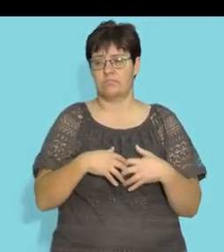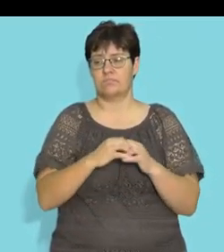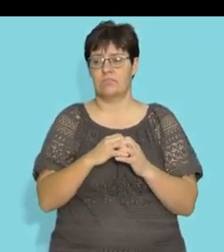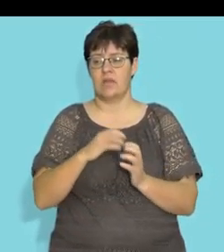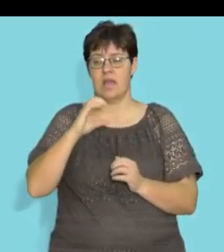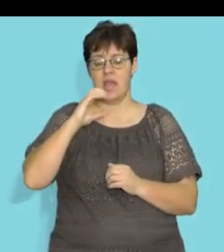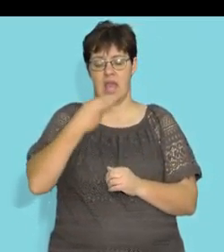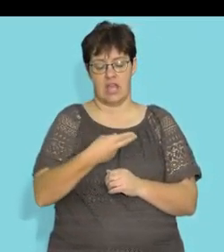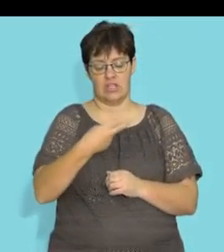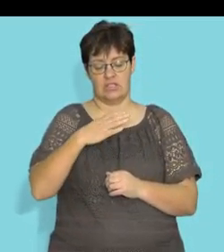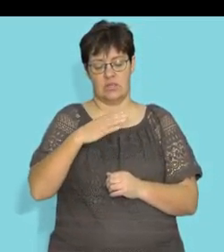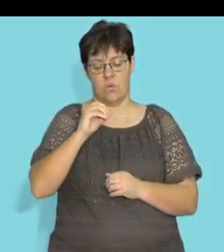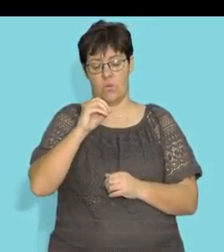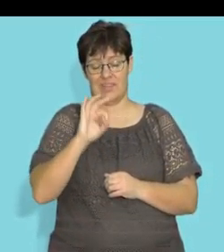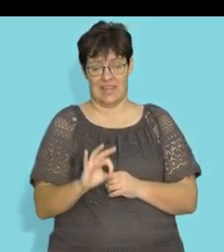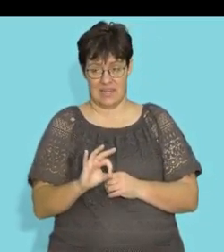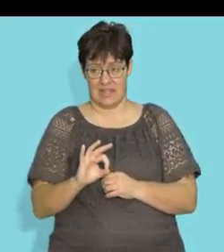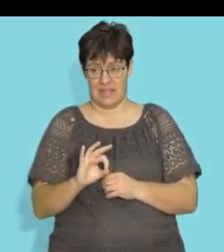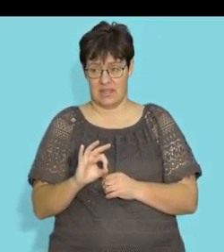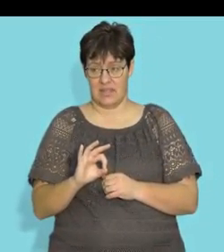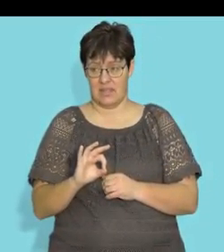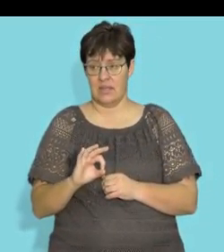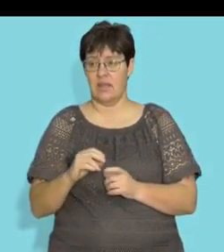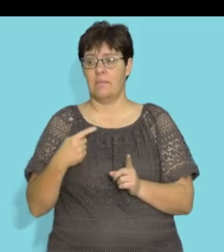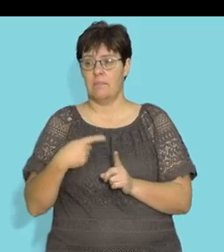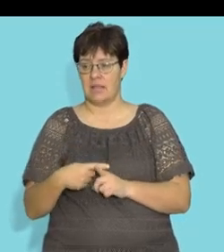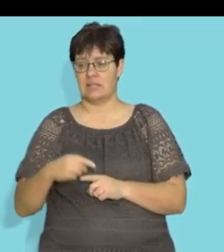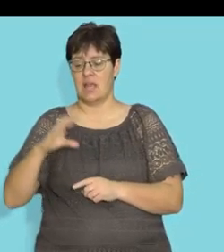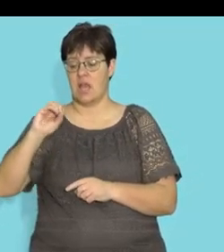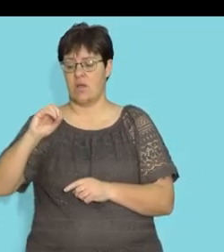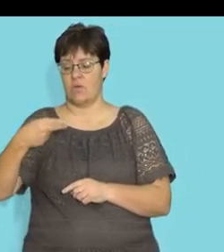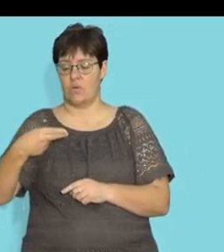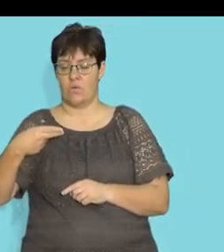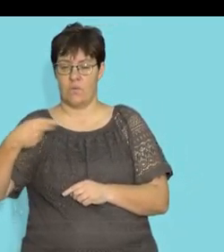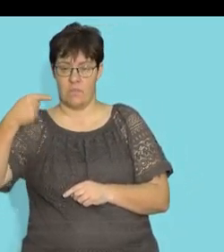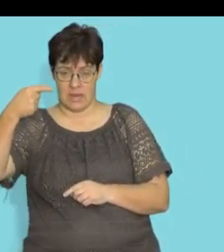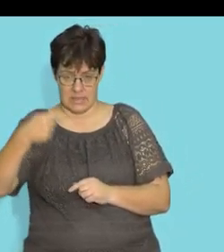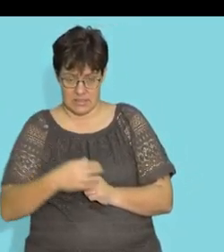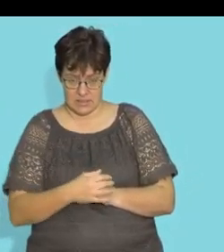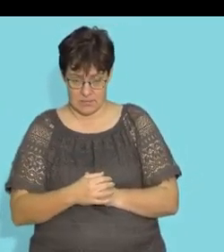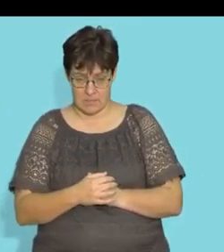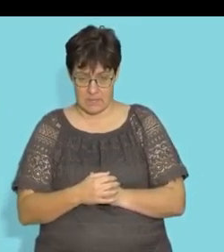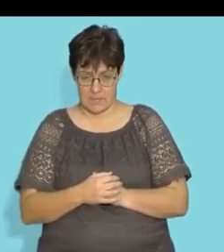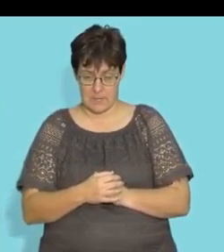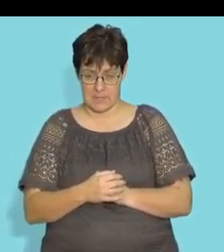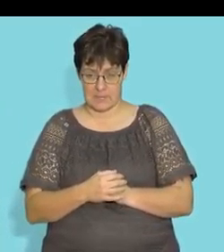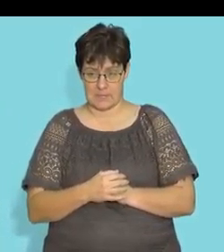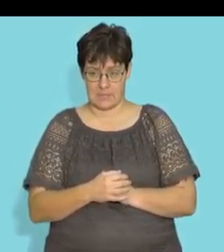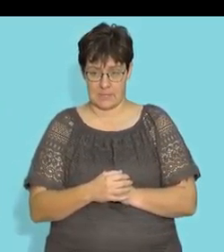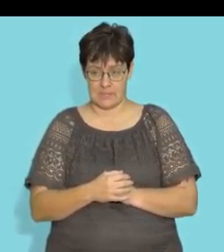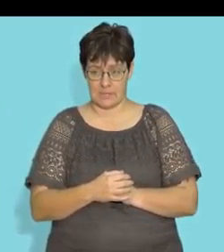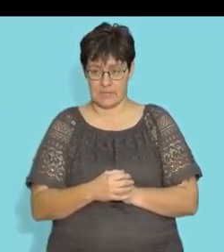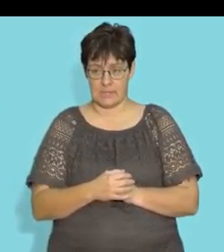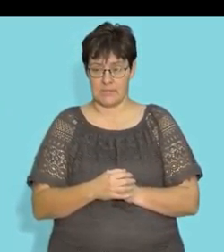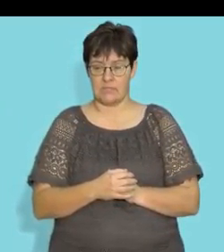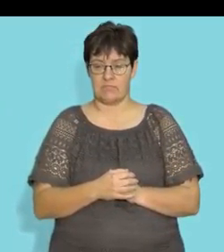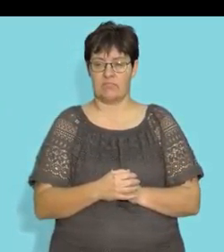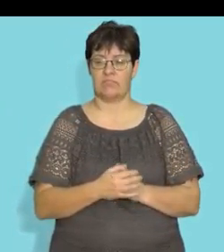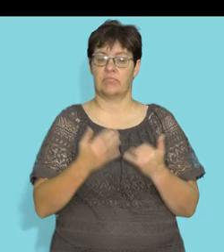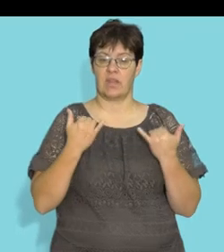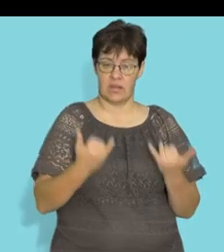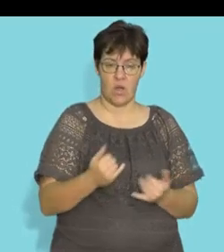The carbonate ion will then receive a hydrogen ion, or we can say the water